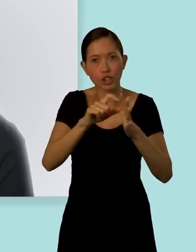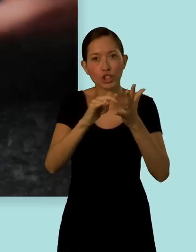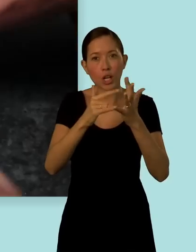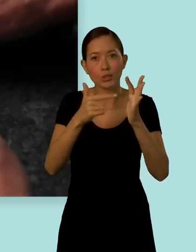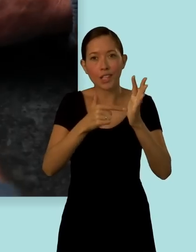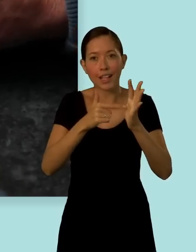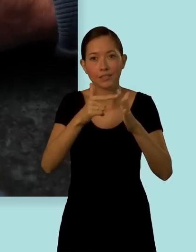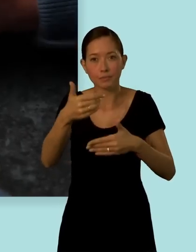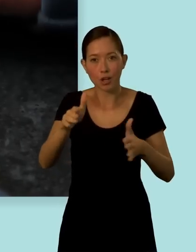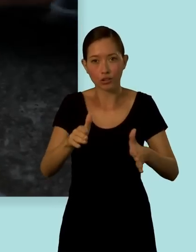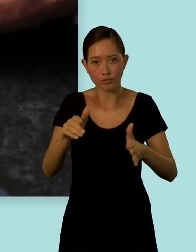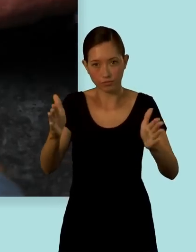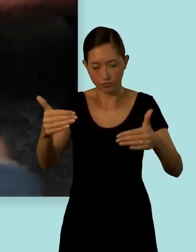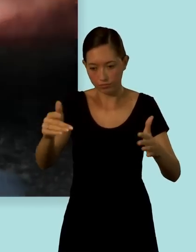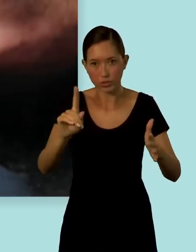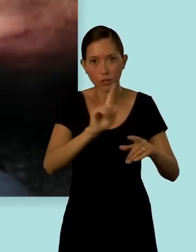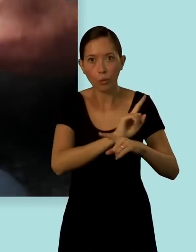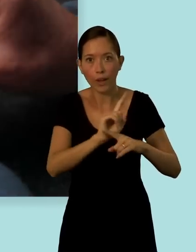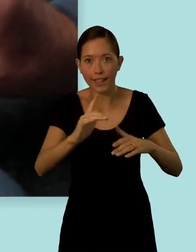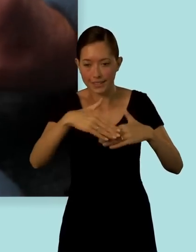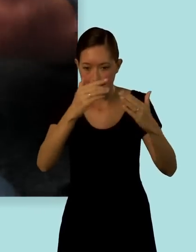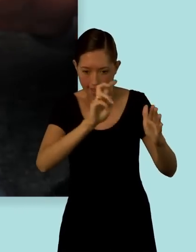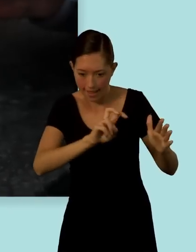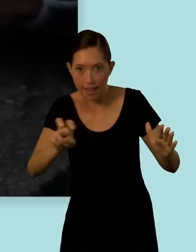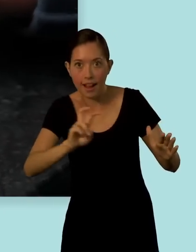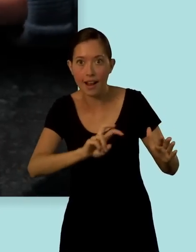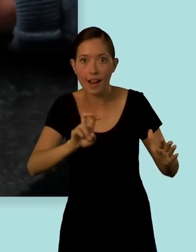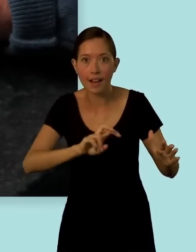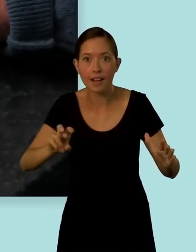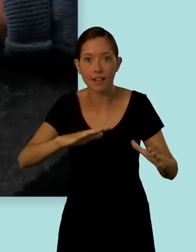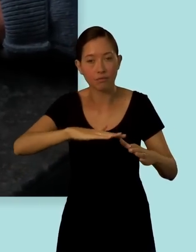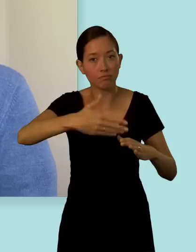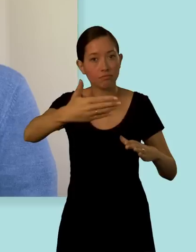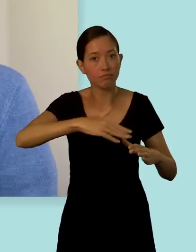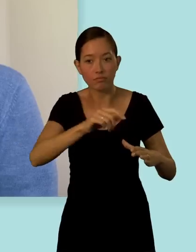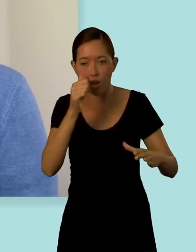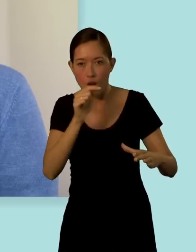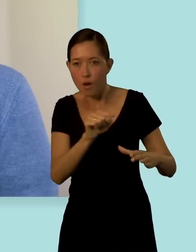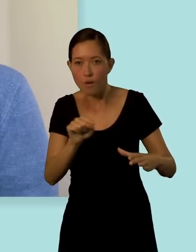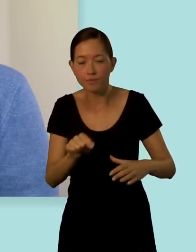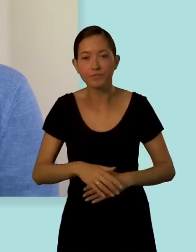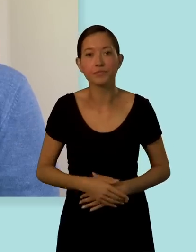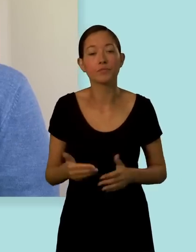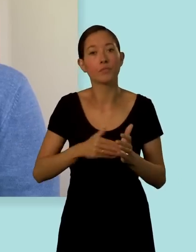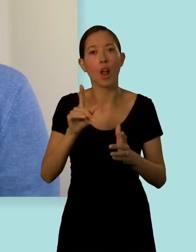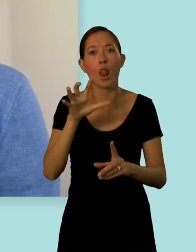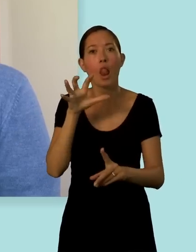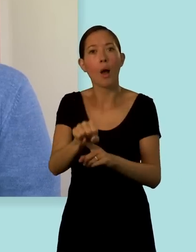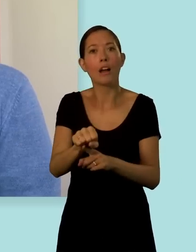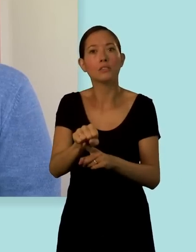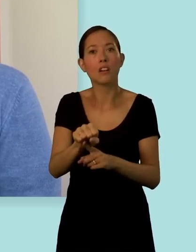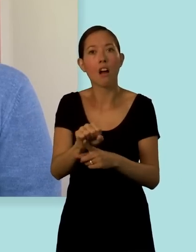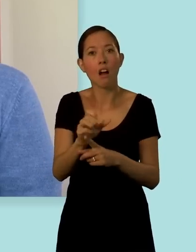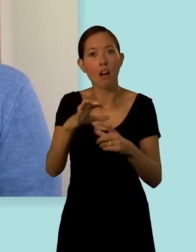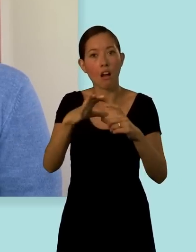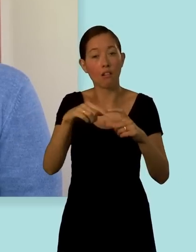into a disposable box called a dosette box, which has the days of the week marked. Locator devices can also be